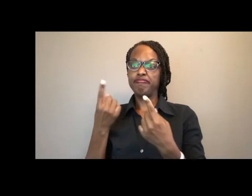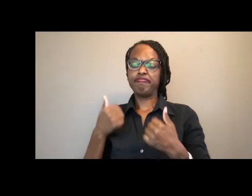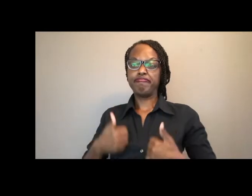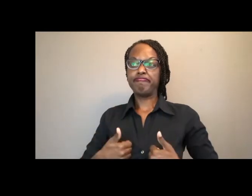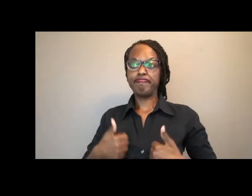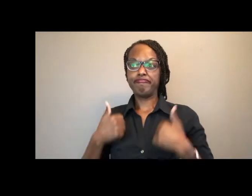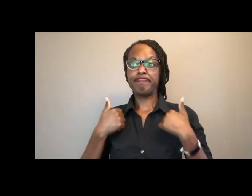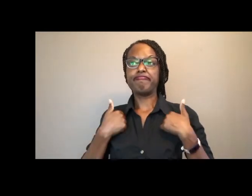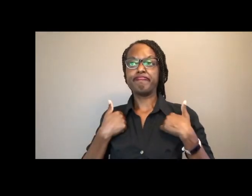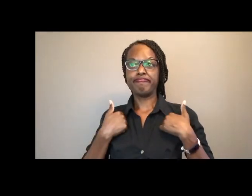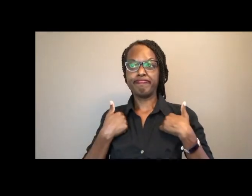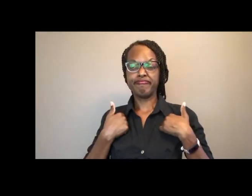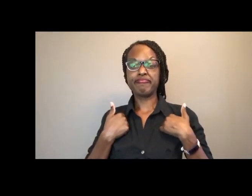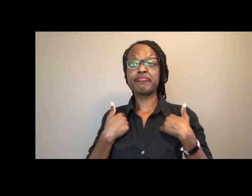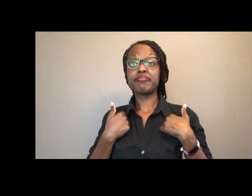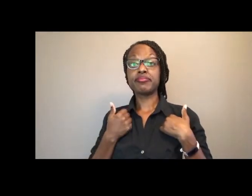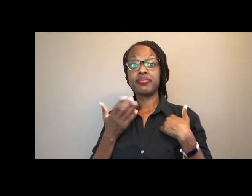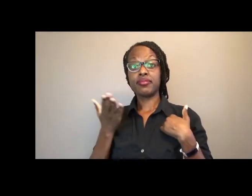There were over